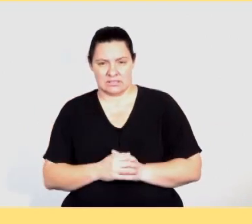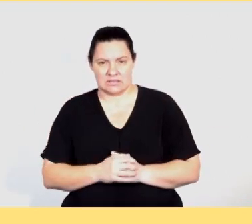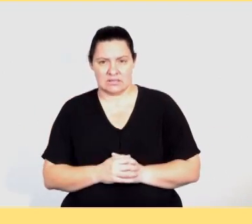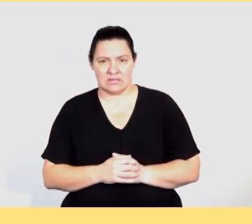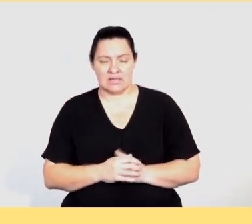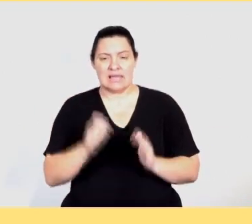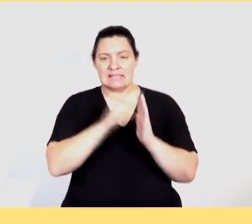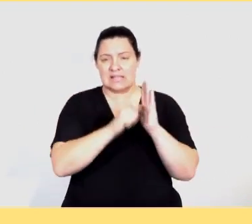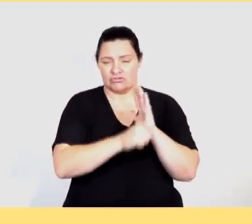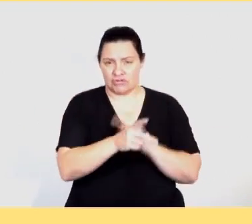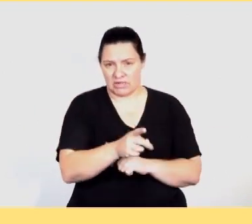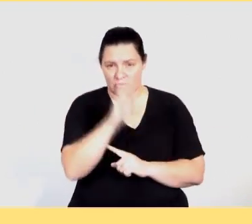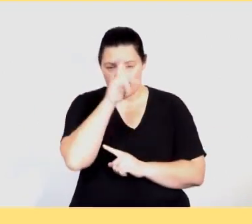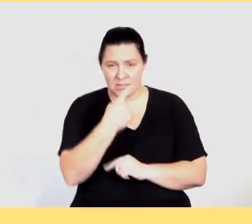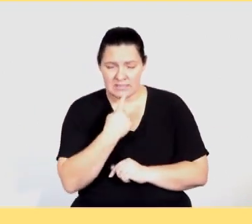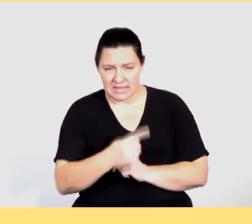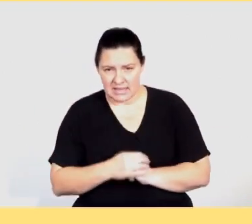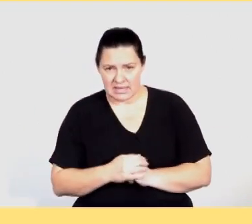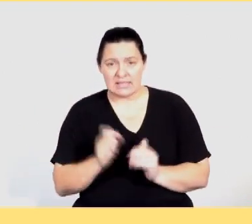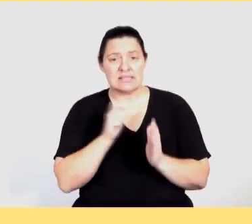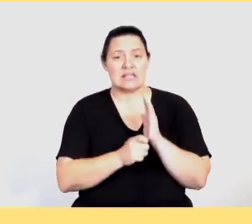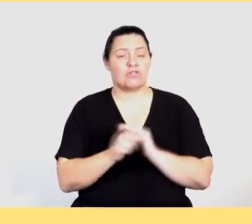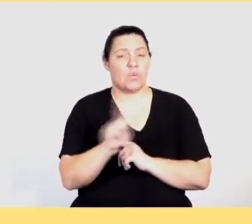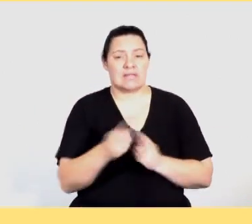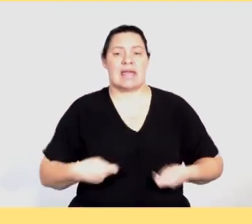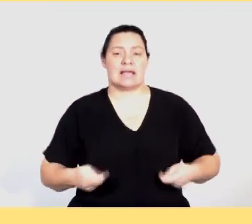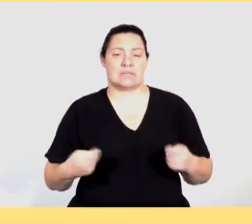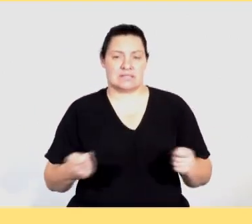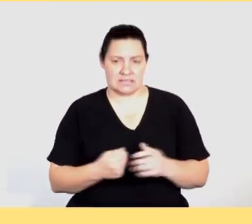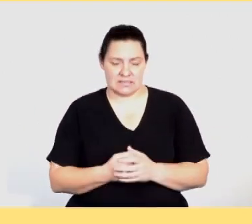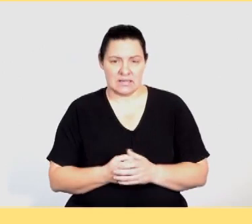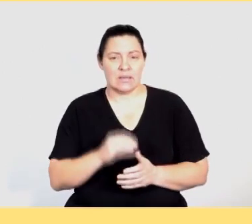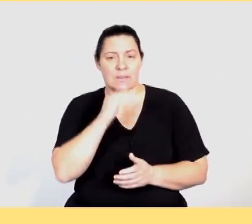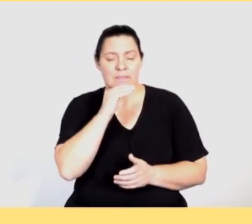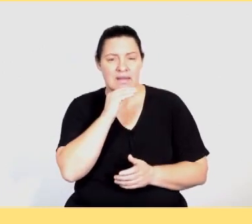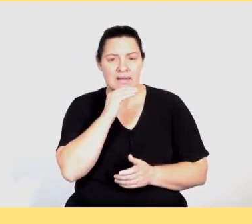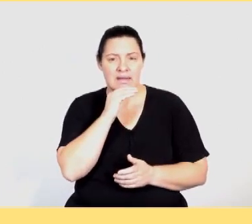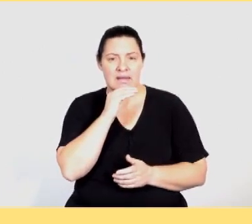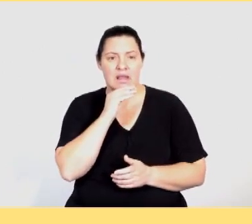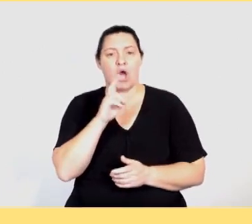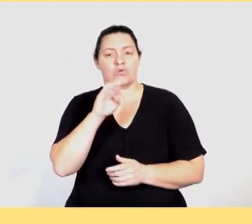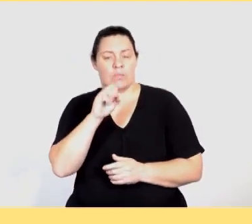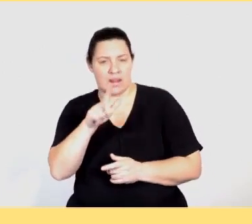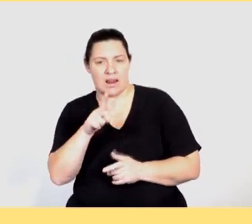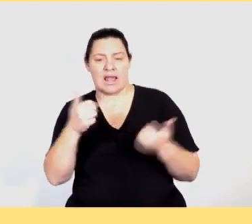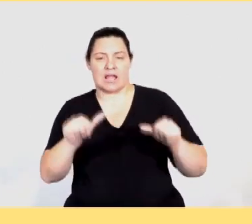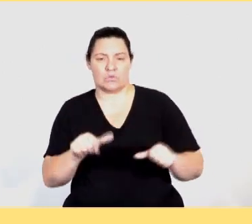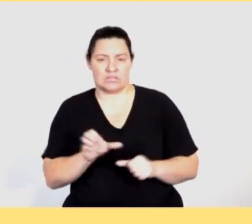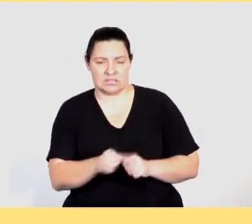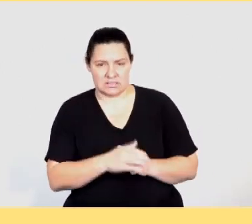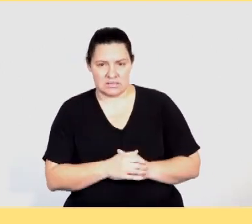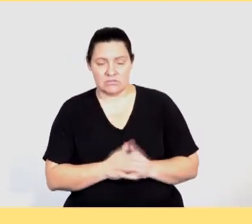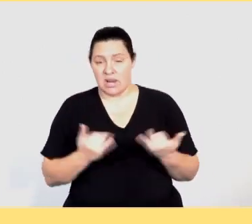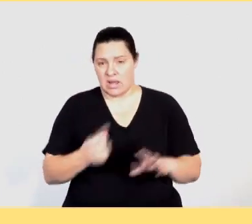10,000. Stationery, remember what I said? Stationery is an expense. That means it will come now under my nominal account